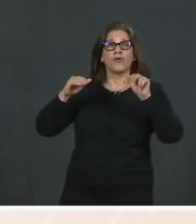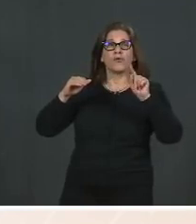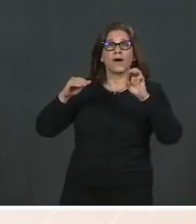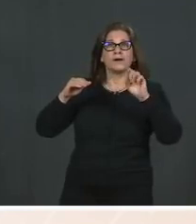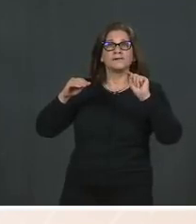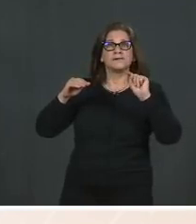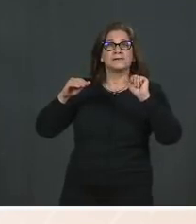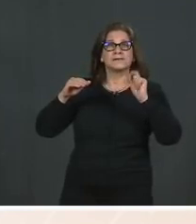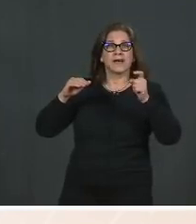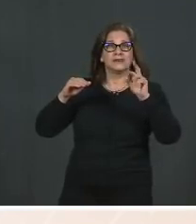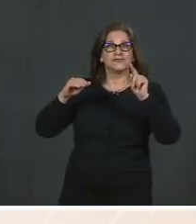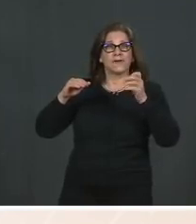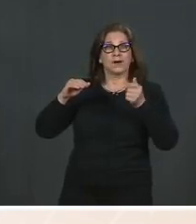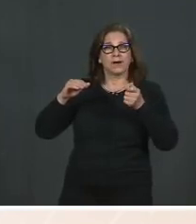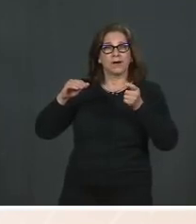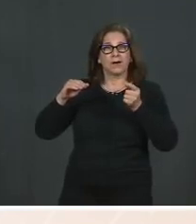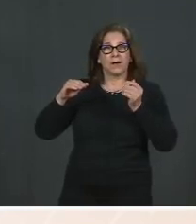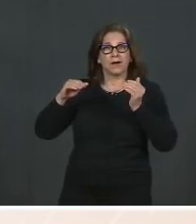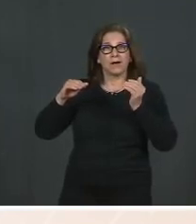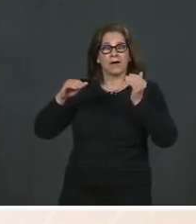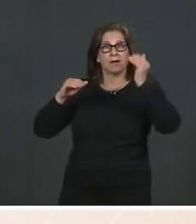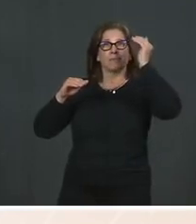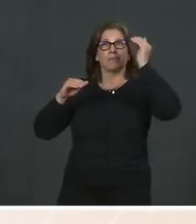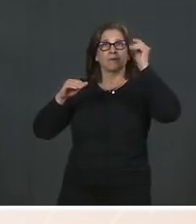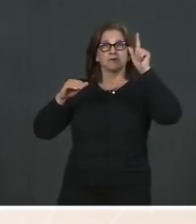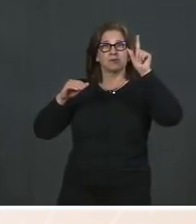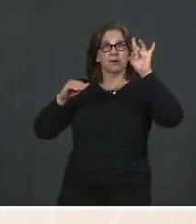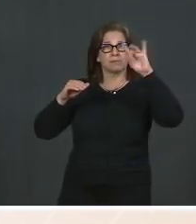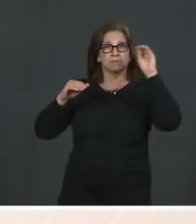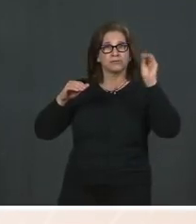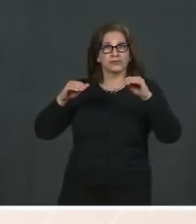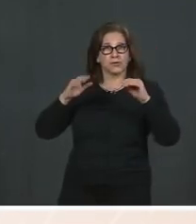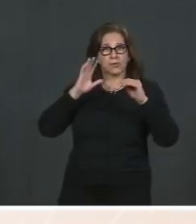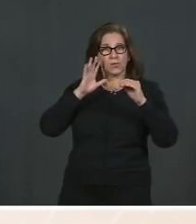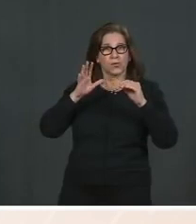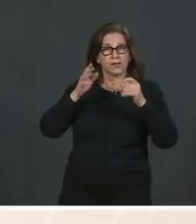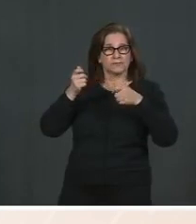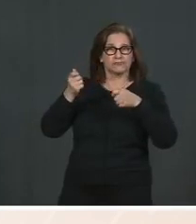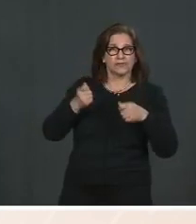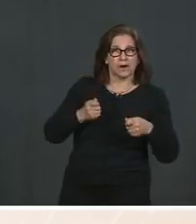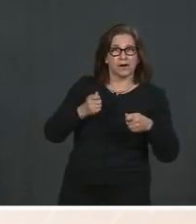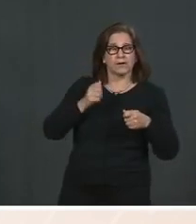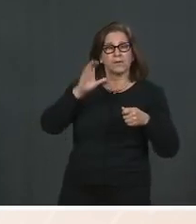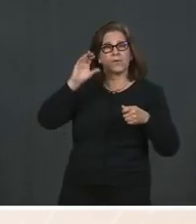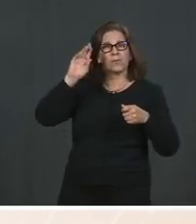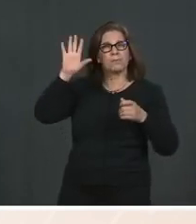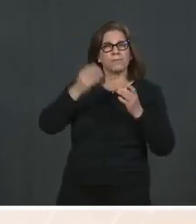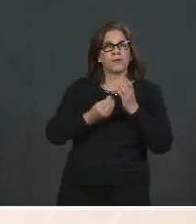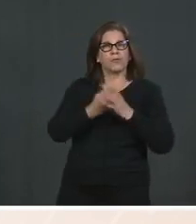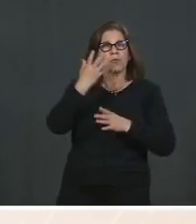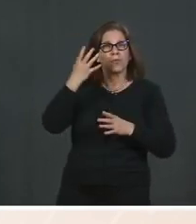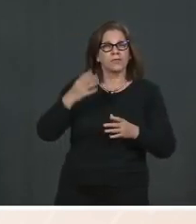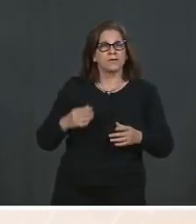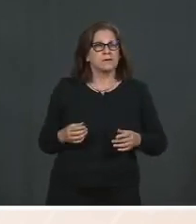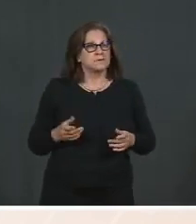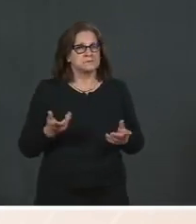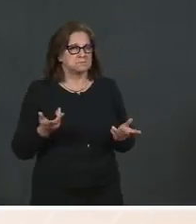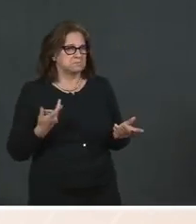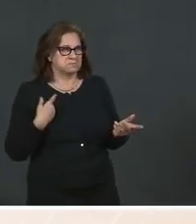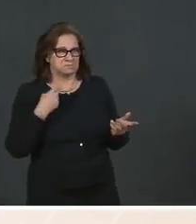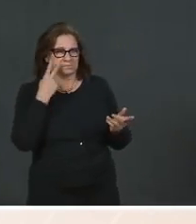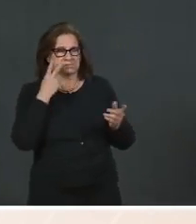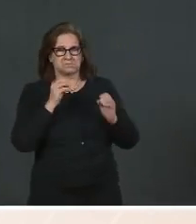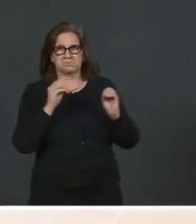growth? We haven't seen evidence in that from economists, but if they have alternative proposals to how to pay for investing in our